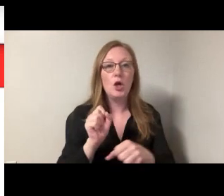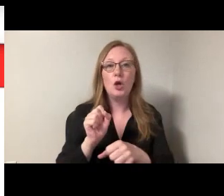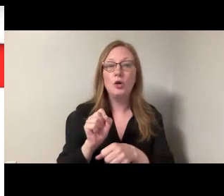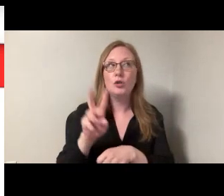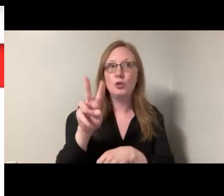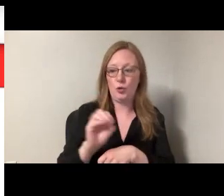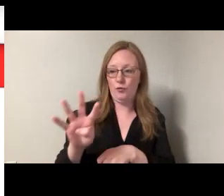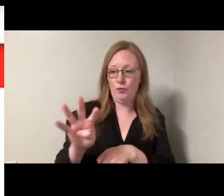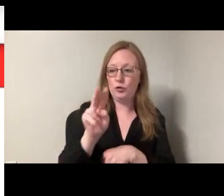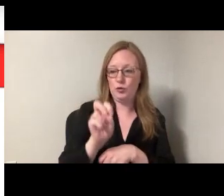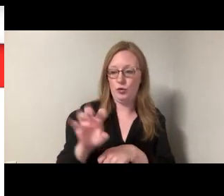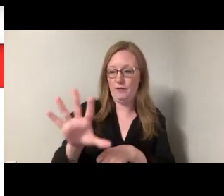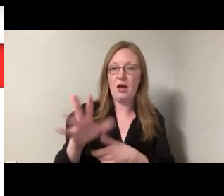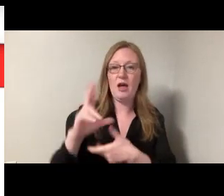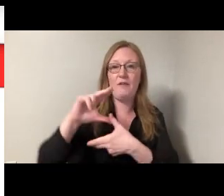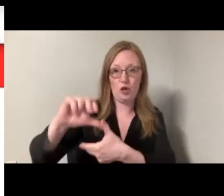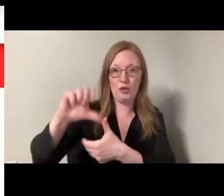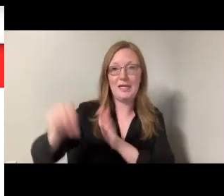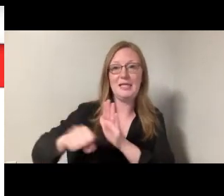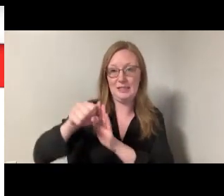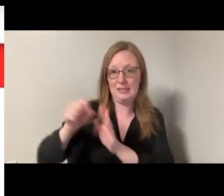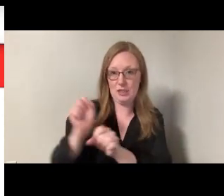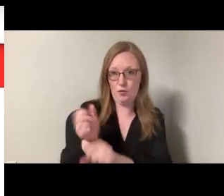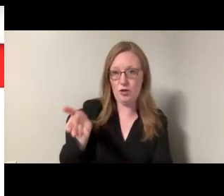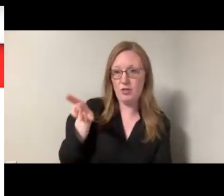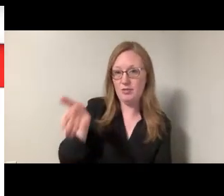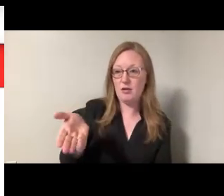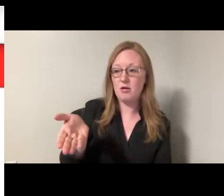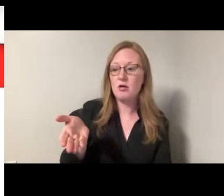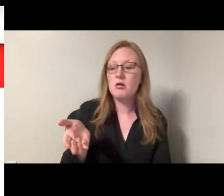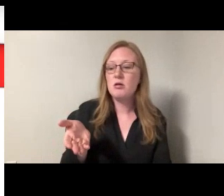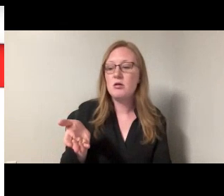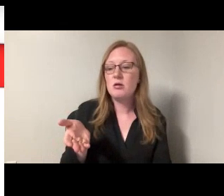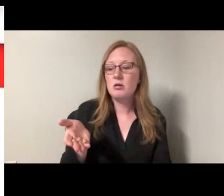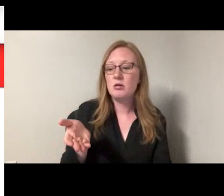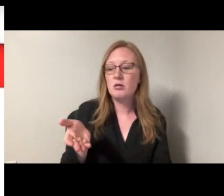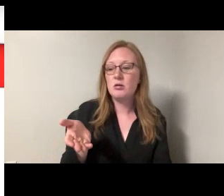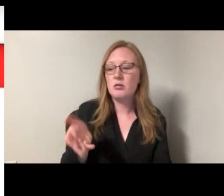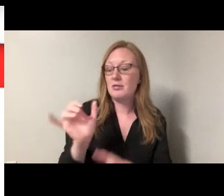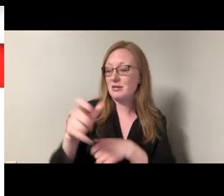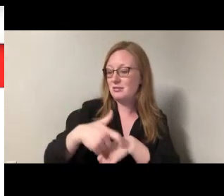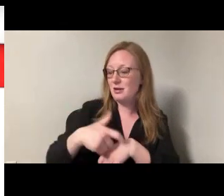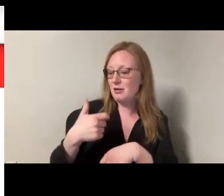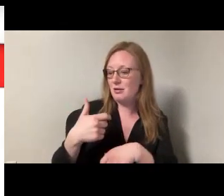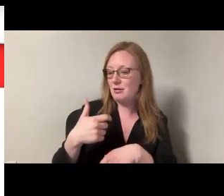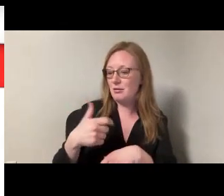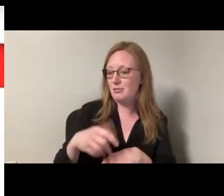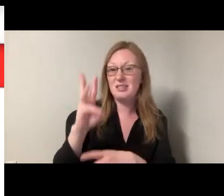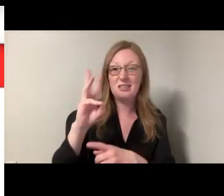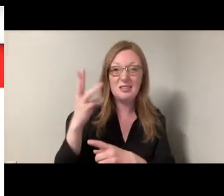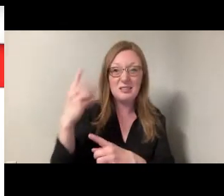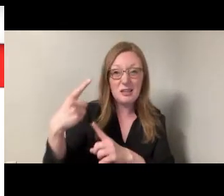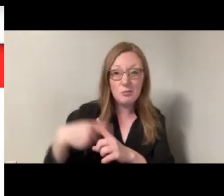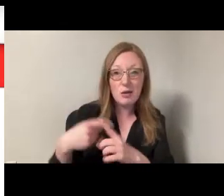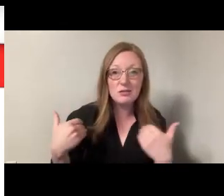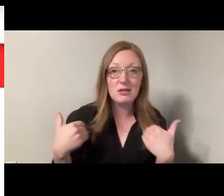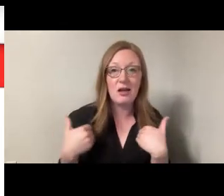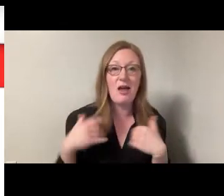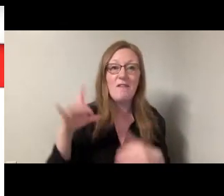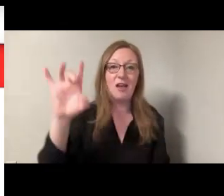2004 and 2005 hurricane season. And during that period, we had, in a period of 16 months, we had